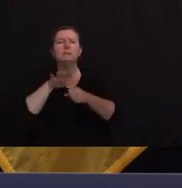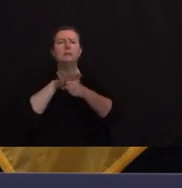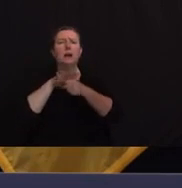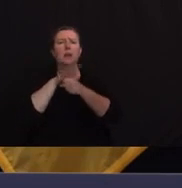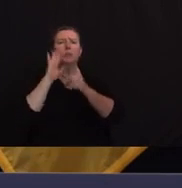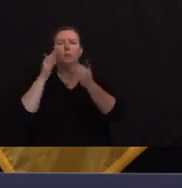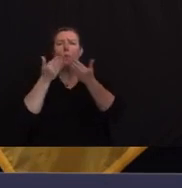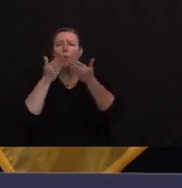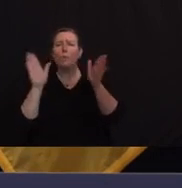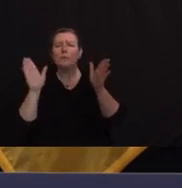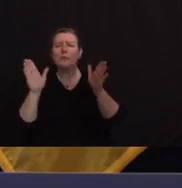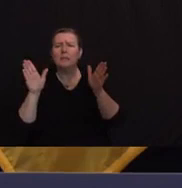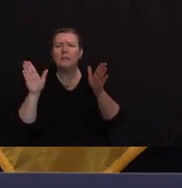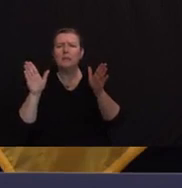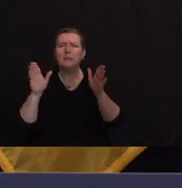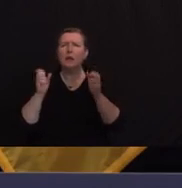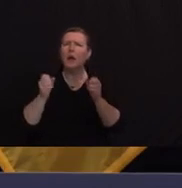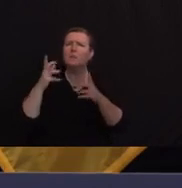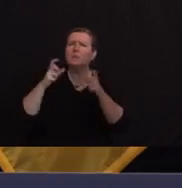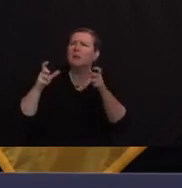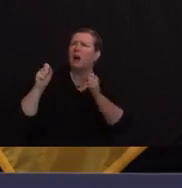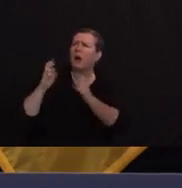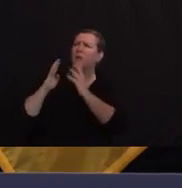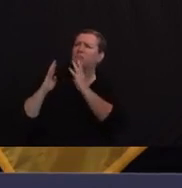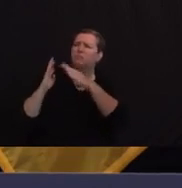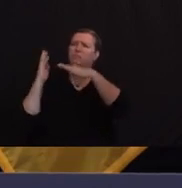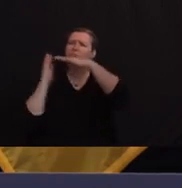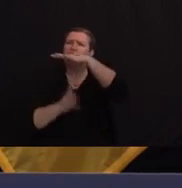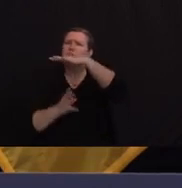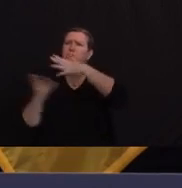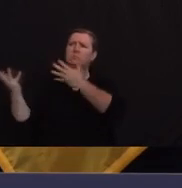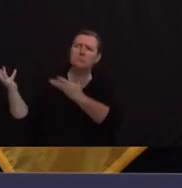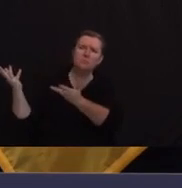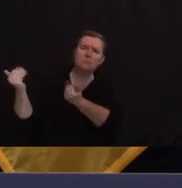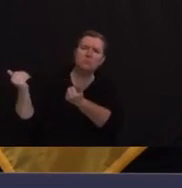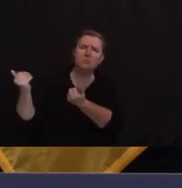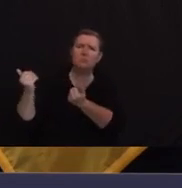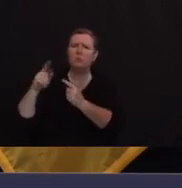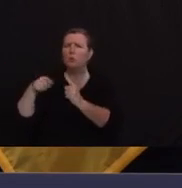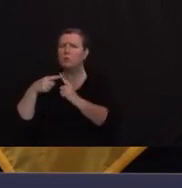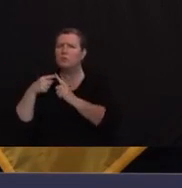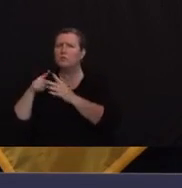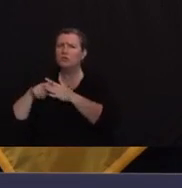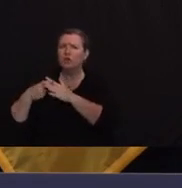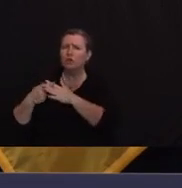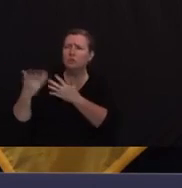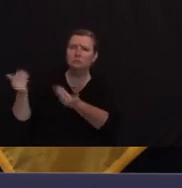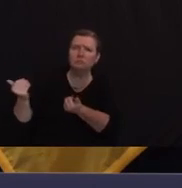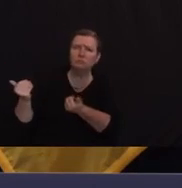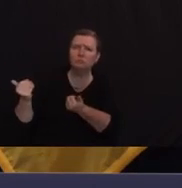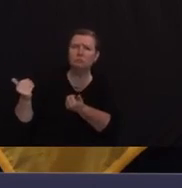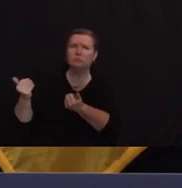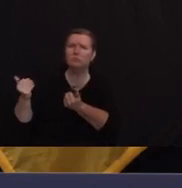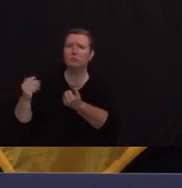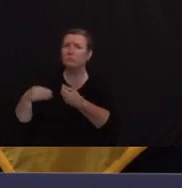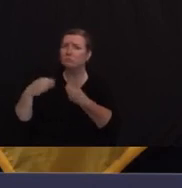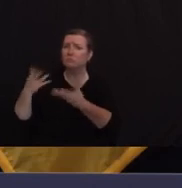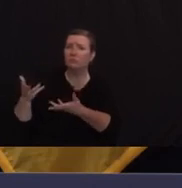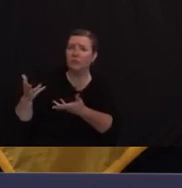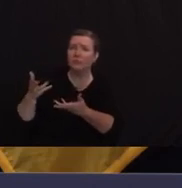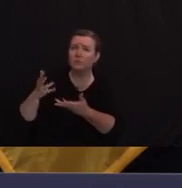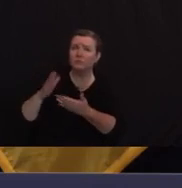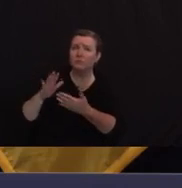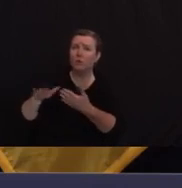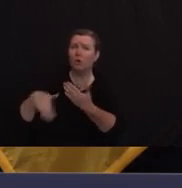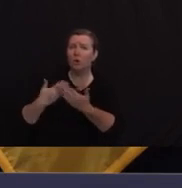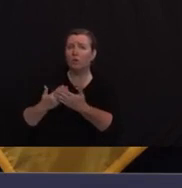serve daily, starting when? And will the state be able to serve all 2.4 million eligible at the 6-month window, or how long will that